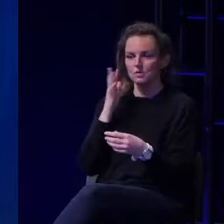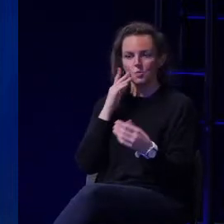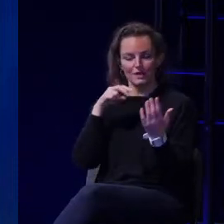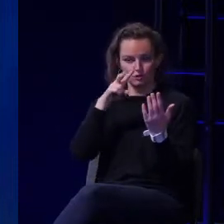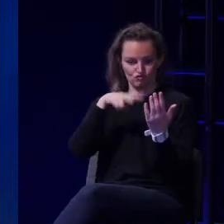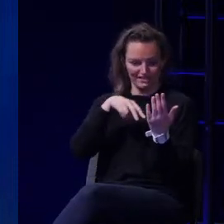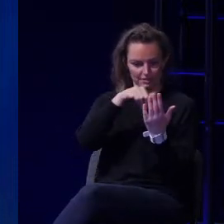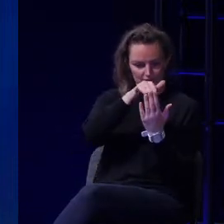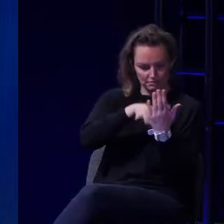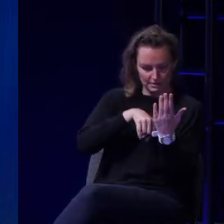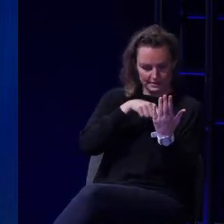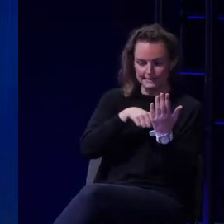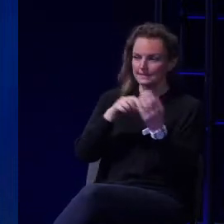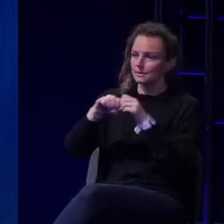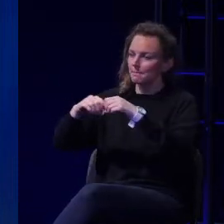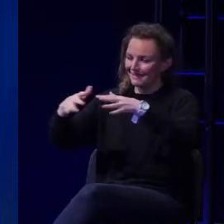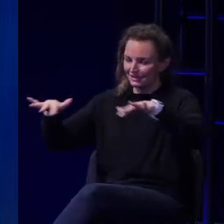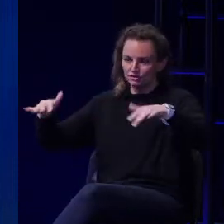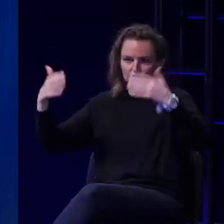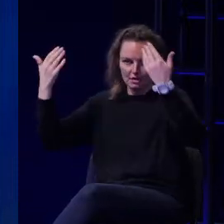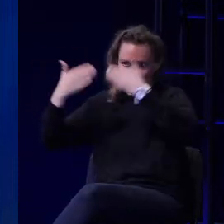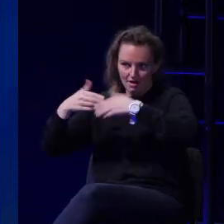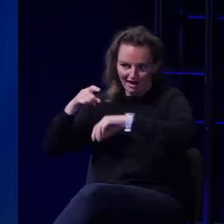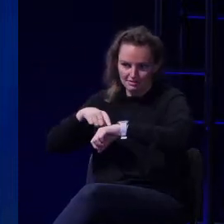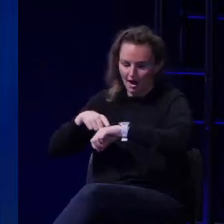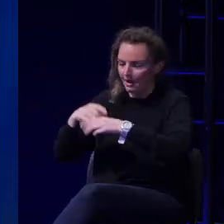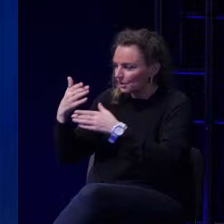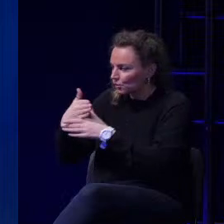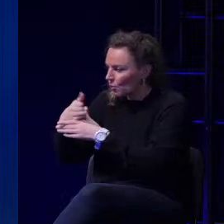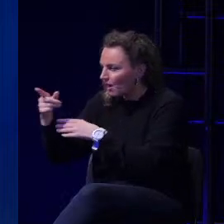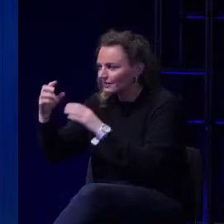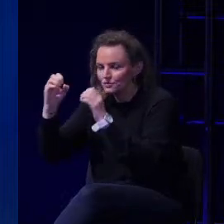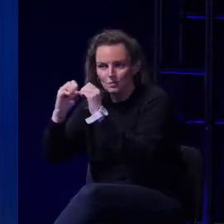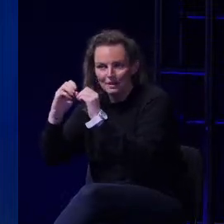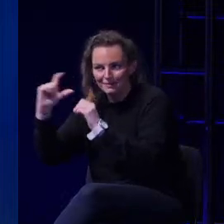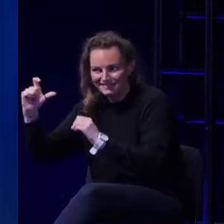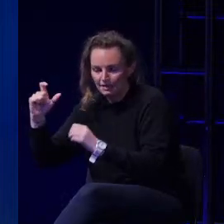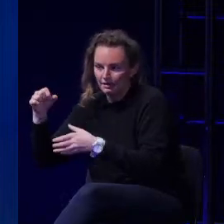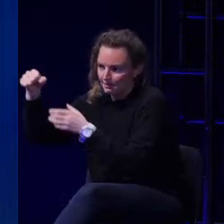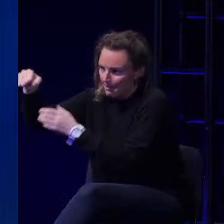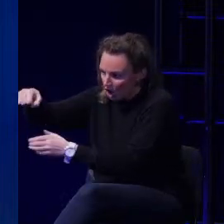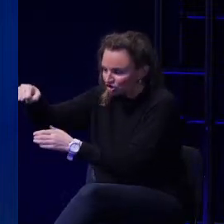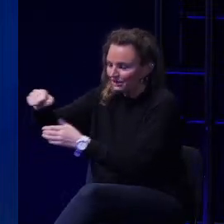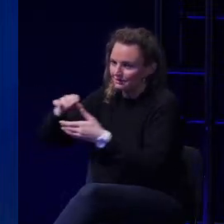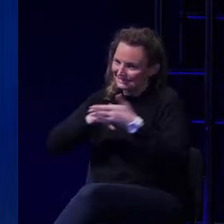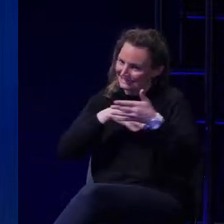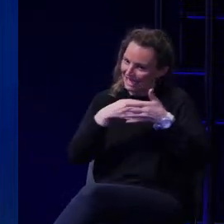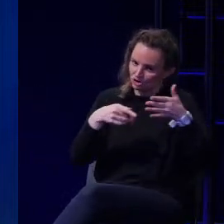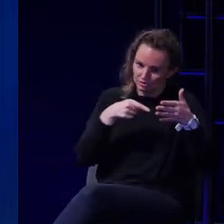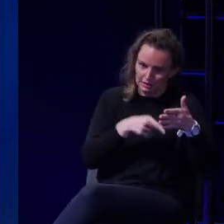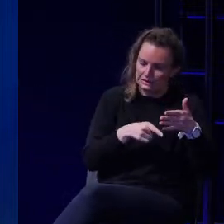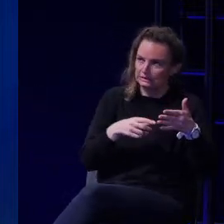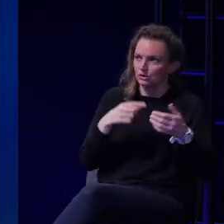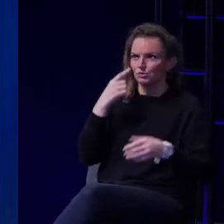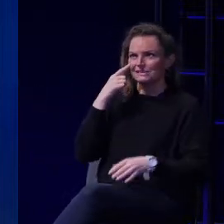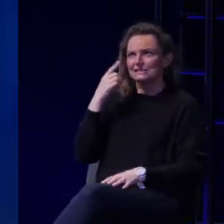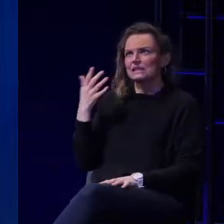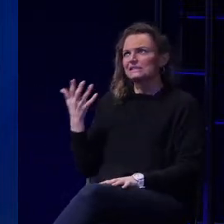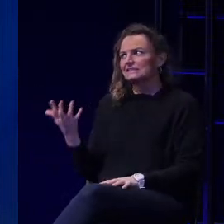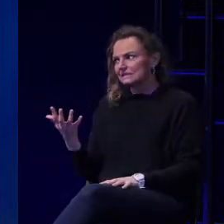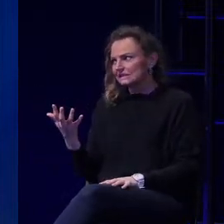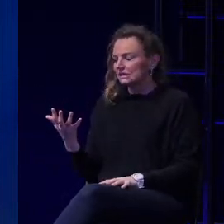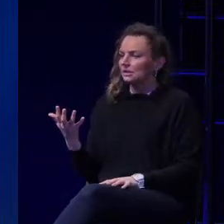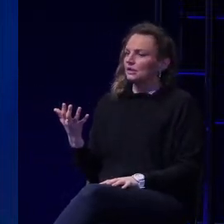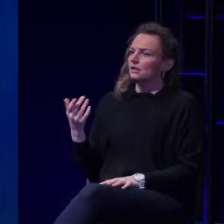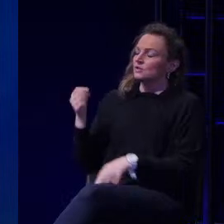at Night and you're working with the BBC budget and schedule, you just think, oh God, I don't. So anyway,